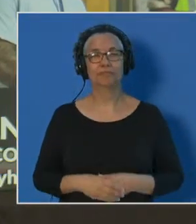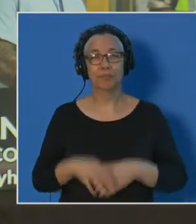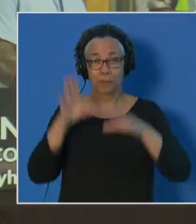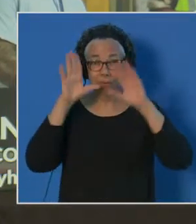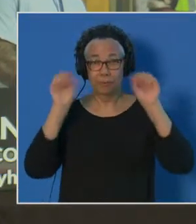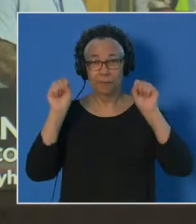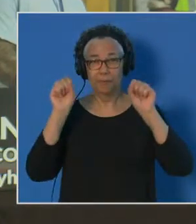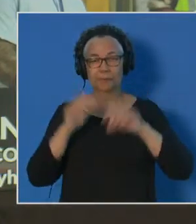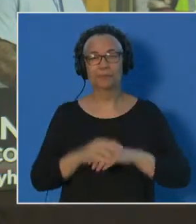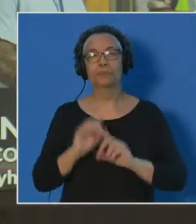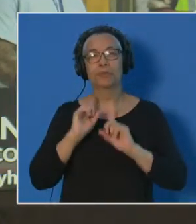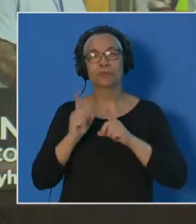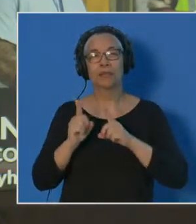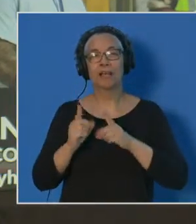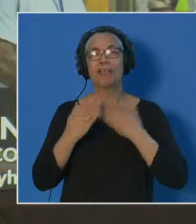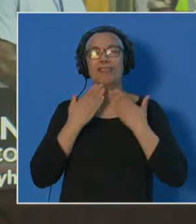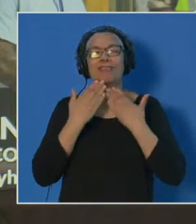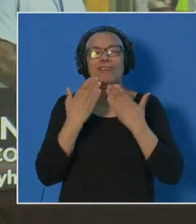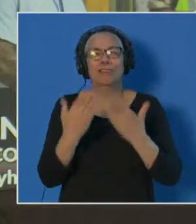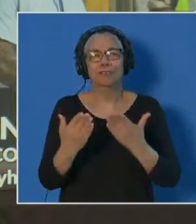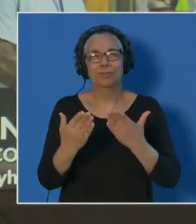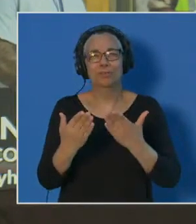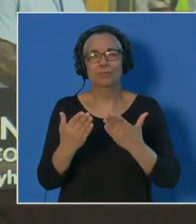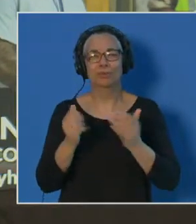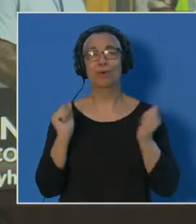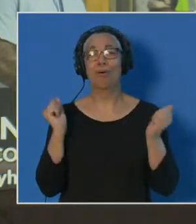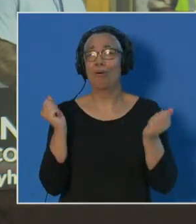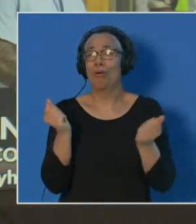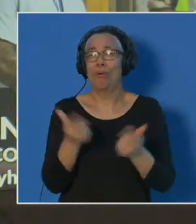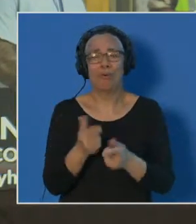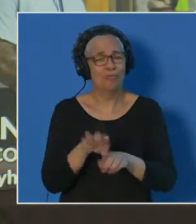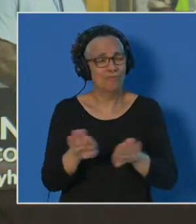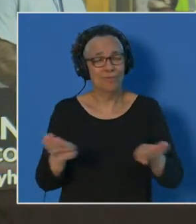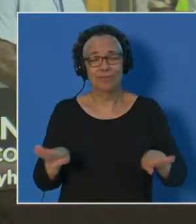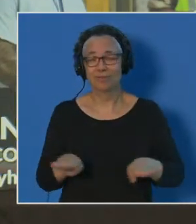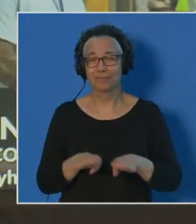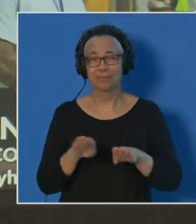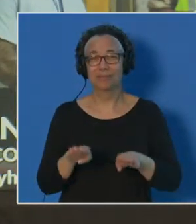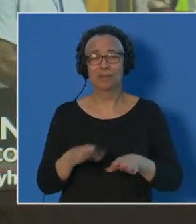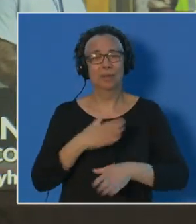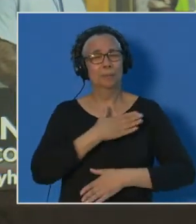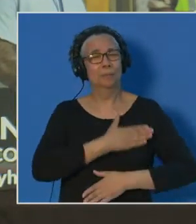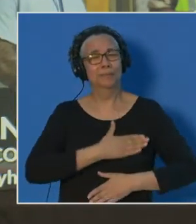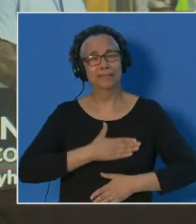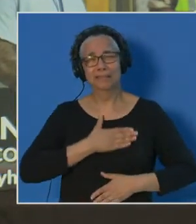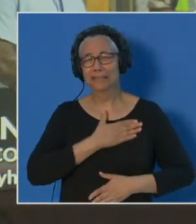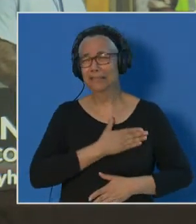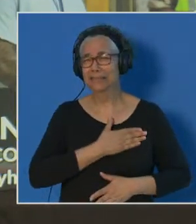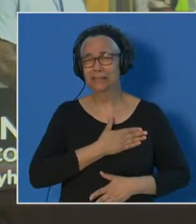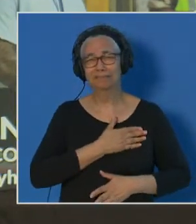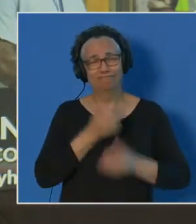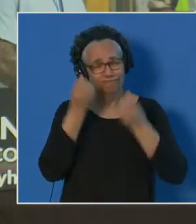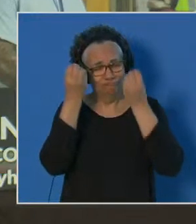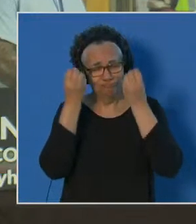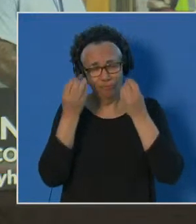Thank you very much. What I will say to all of Bermuda is please heed the words of which I just shared.